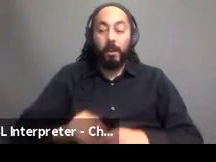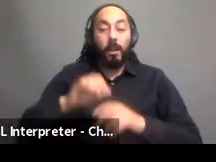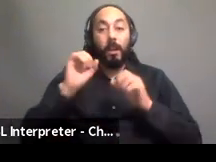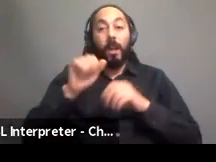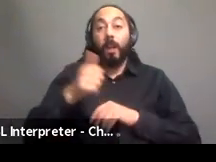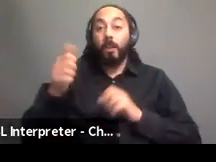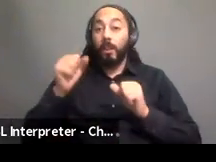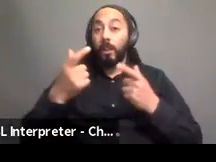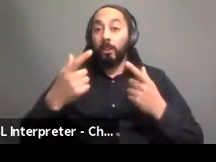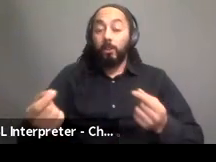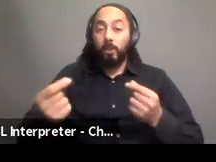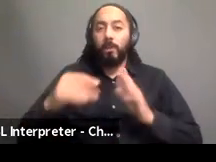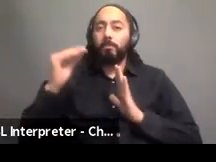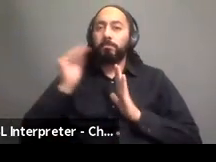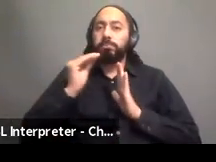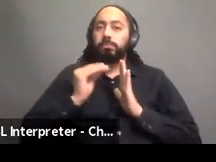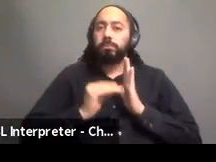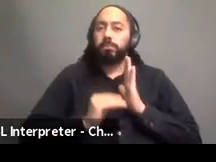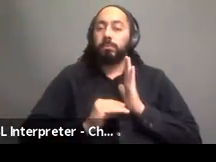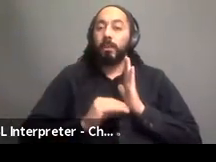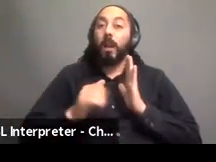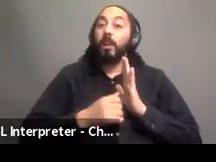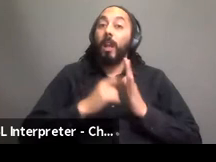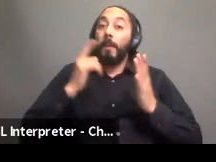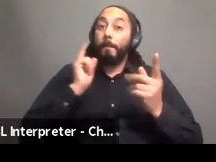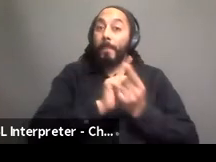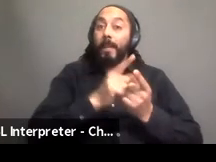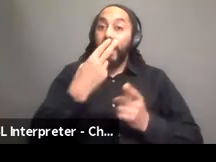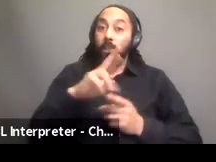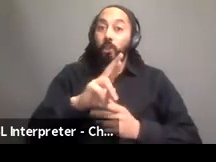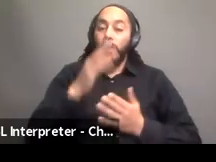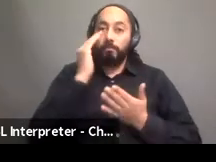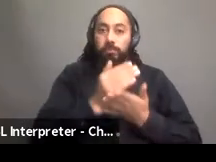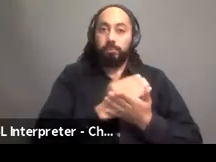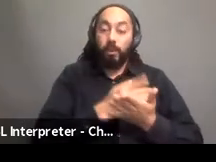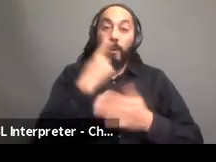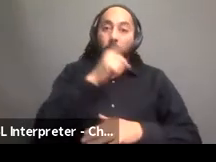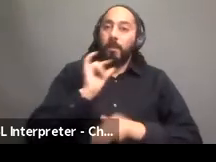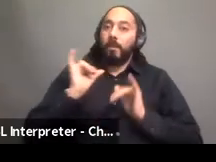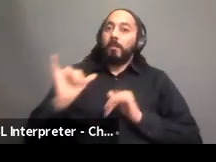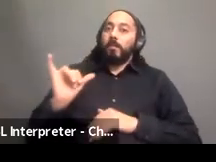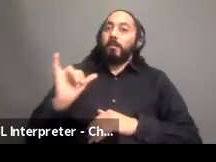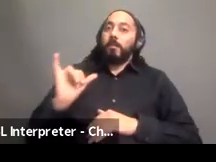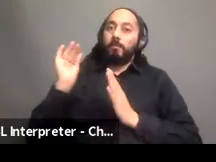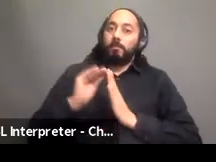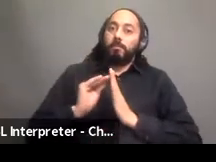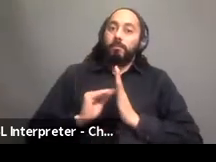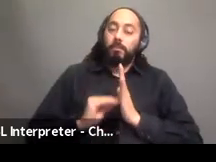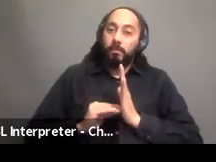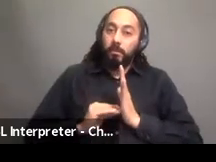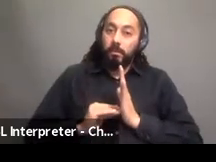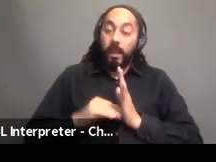That gives them a sign that you're pretty serious about this, and the fact that you've been documenting, because contemporaneous